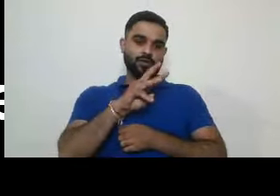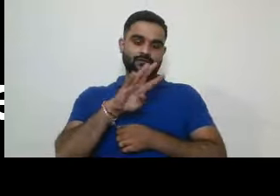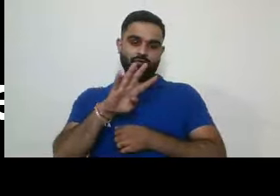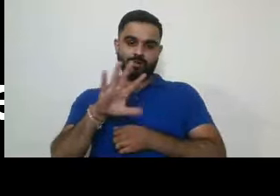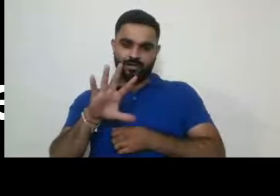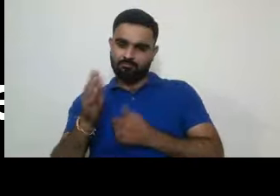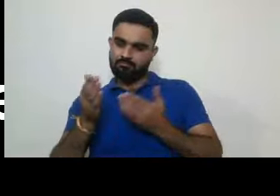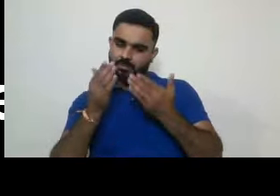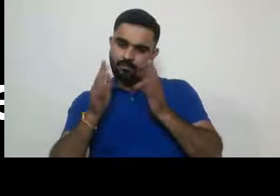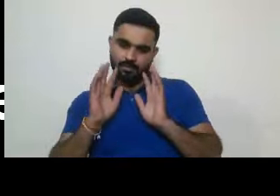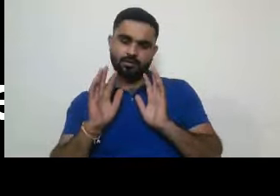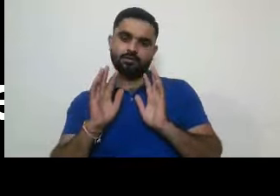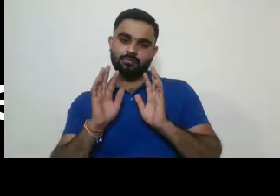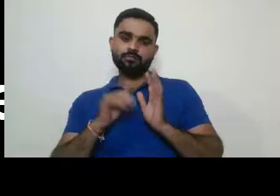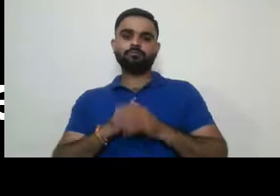be